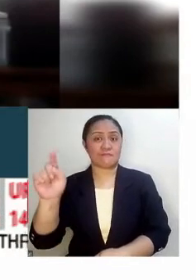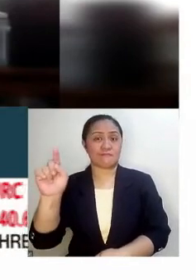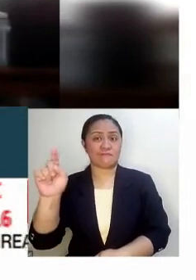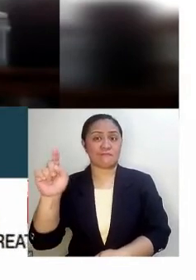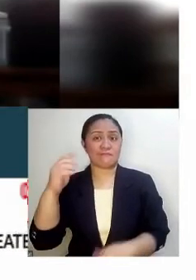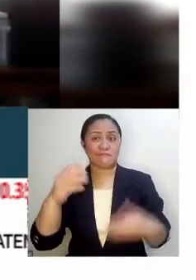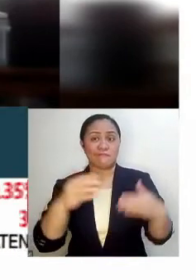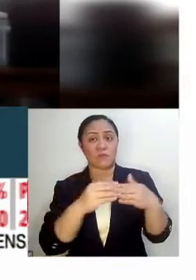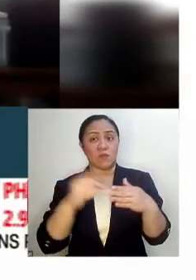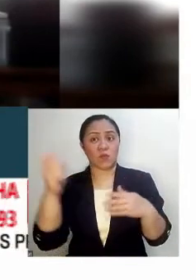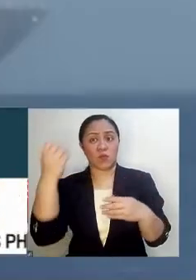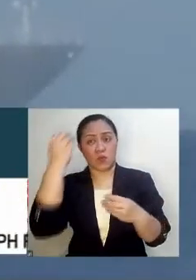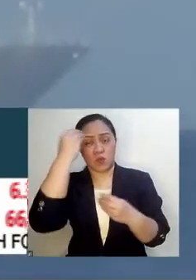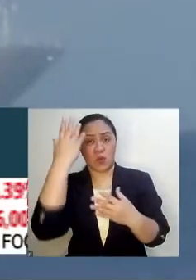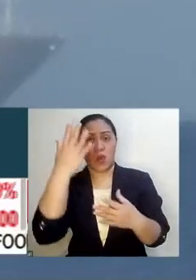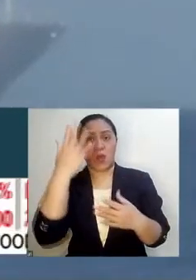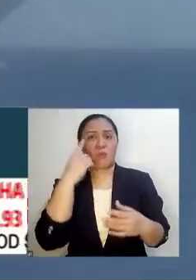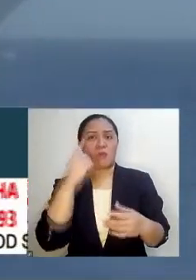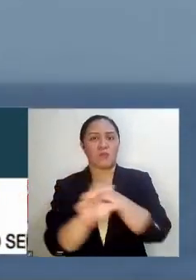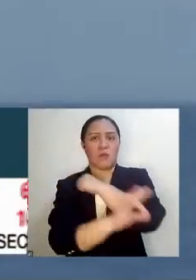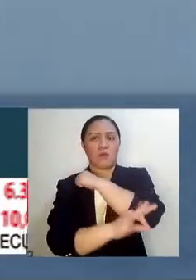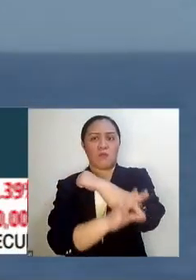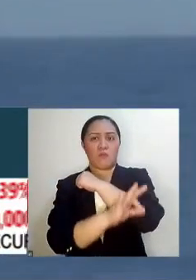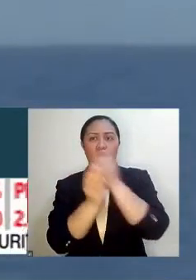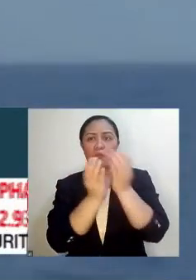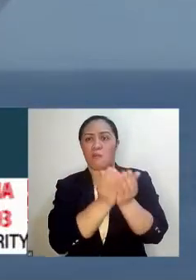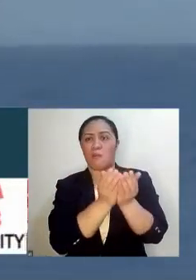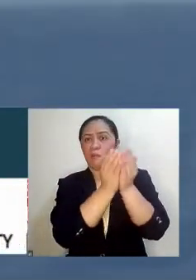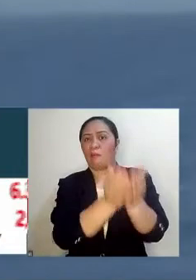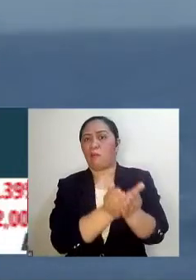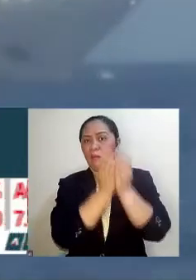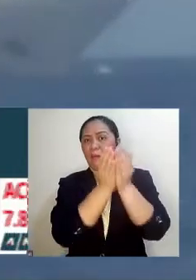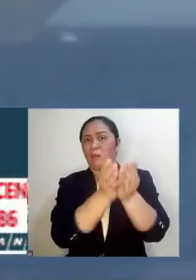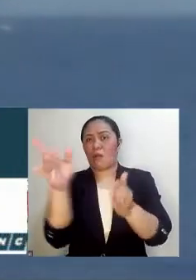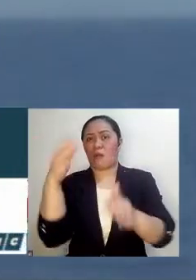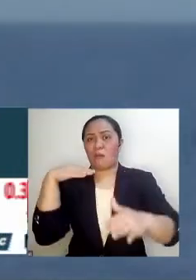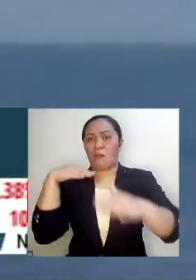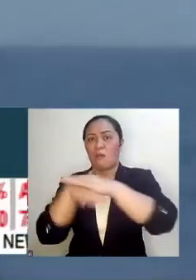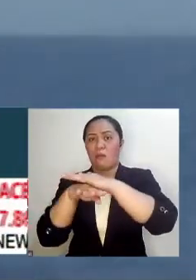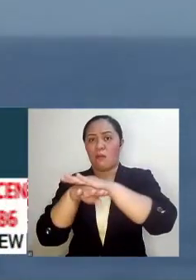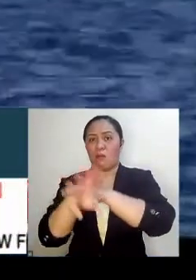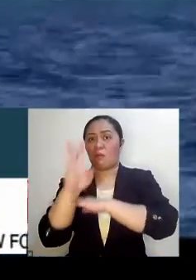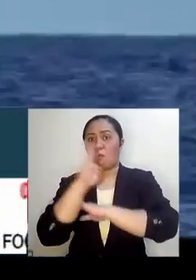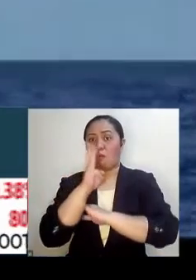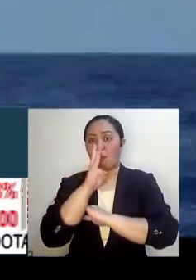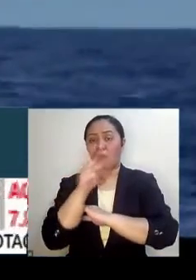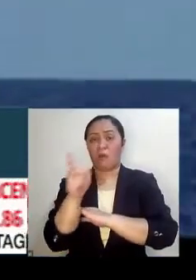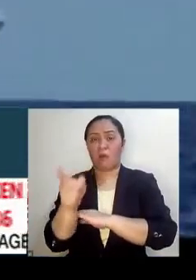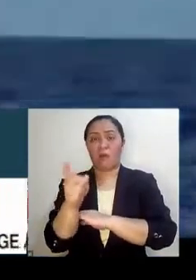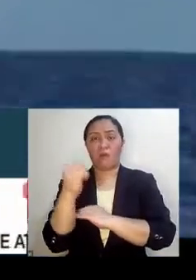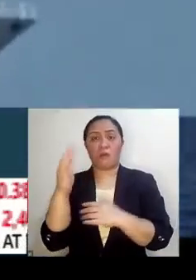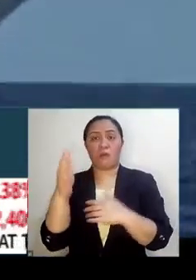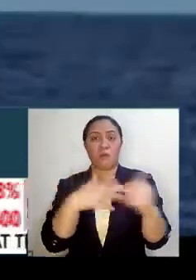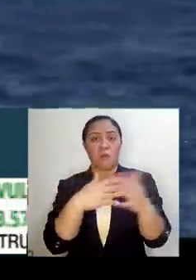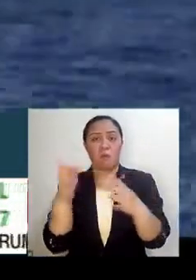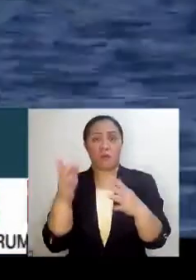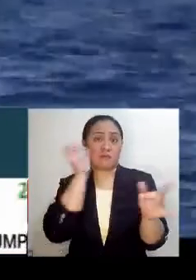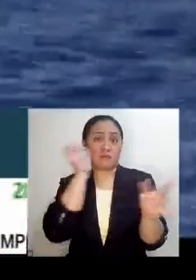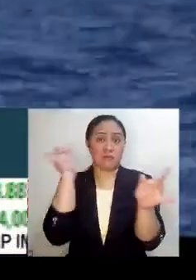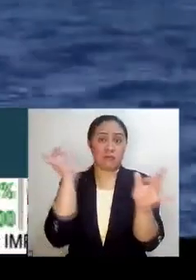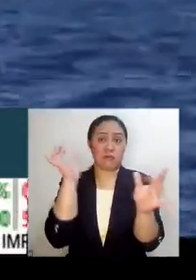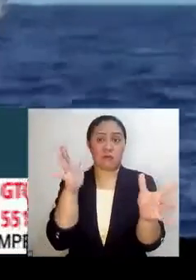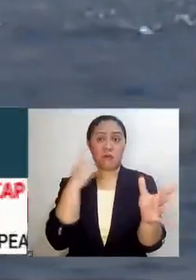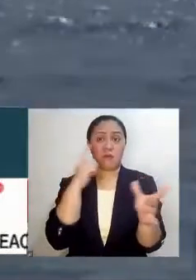on foreign vessels that Beijing sees as illegally entering its waters. Apart from the danger this poses to the lives of